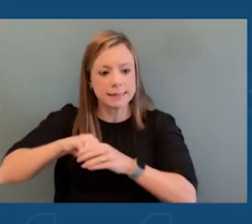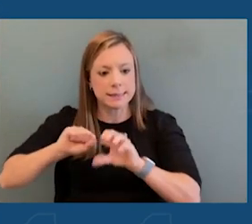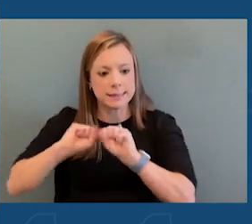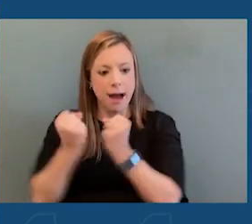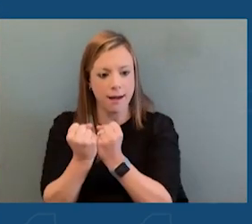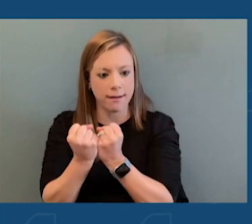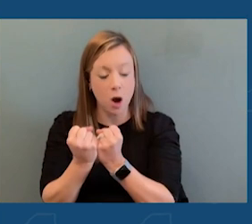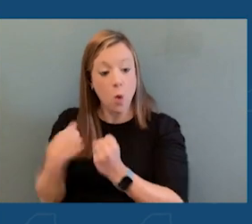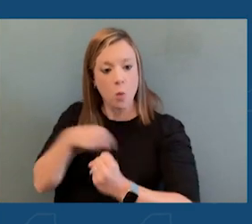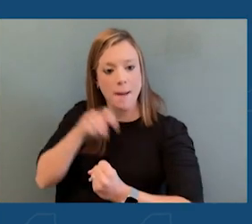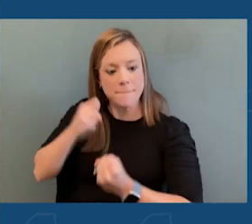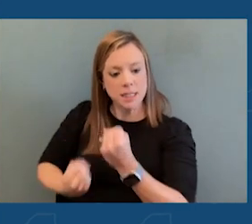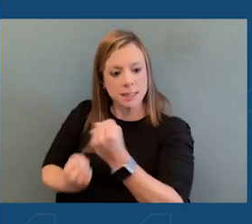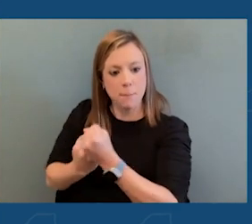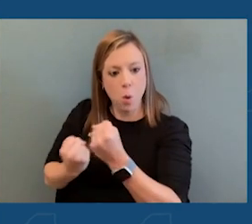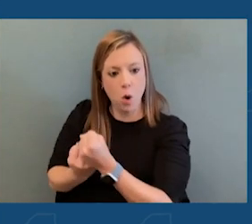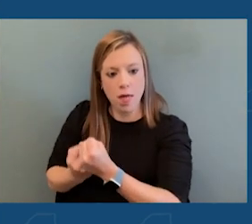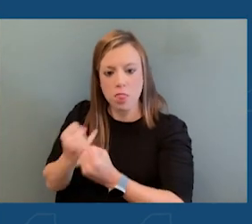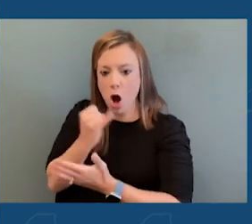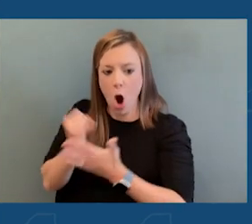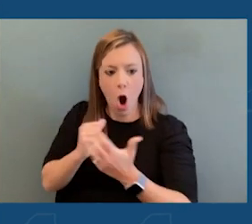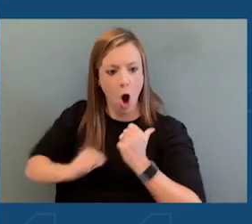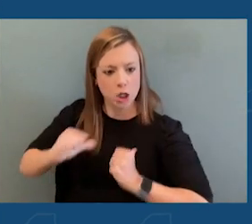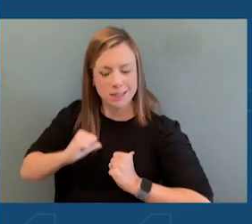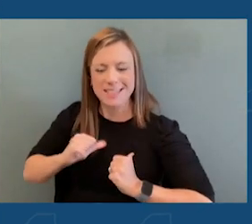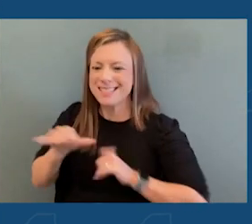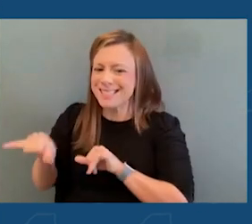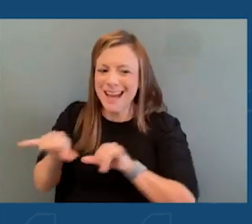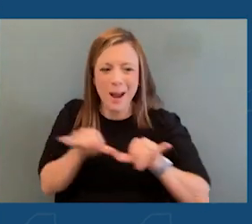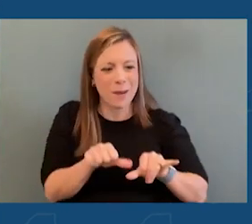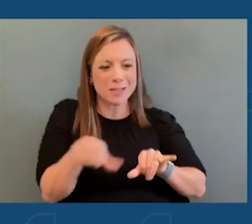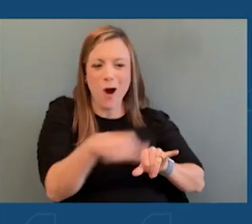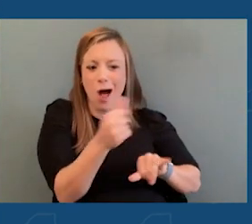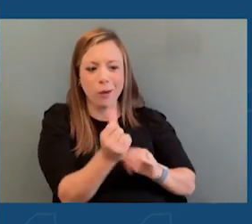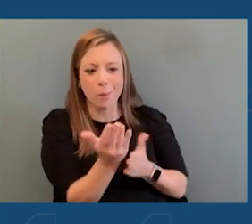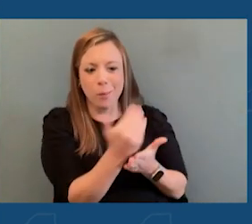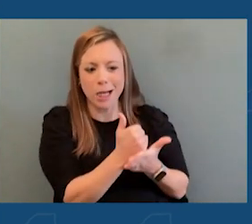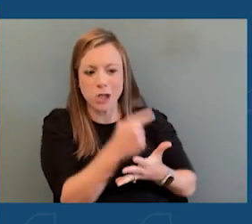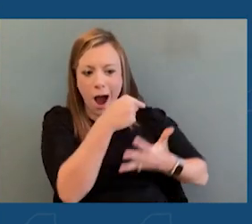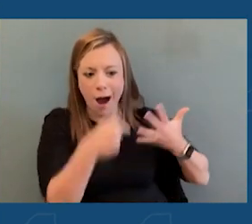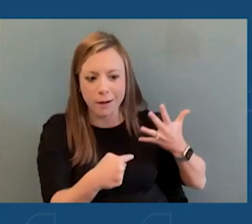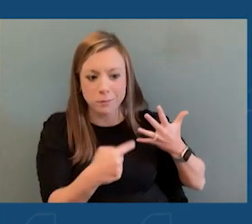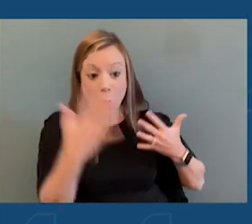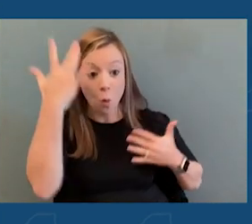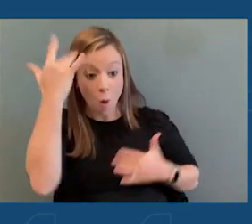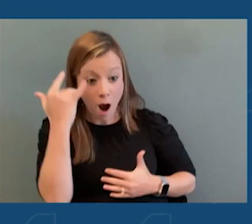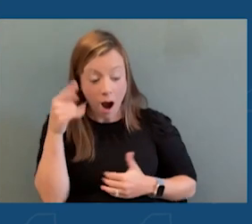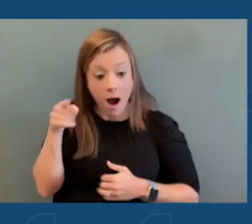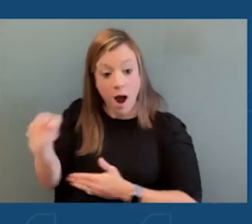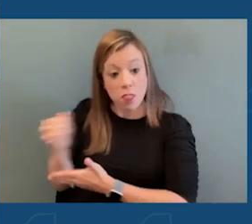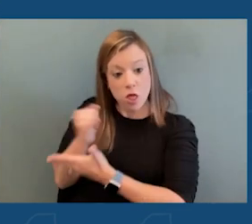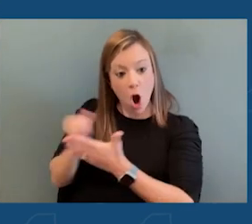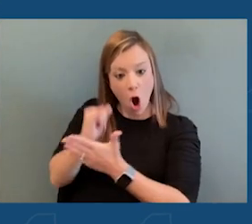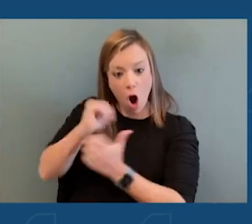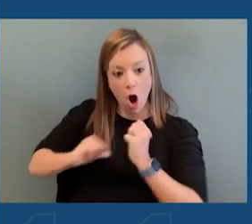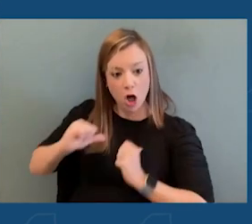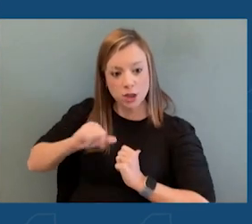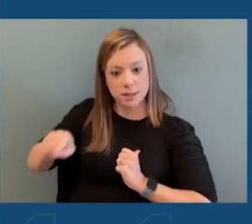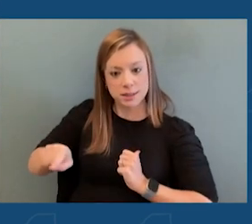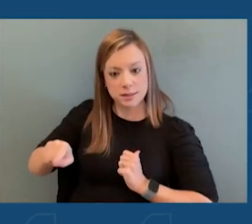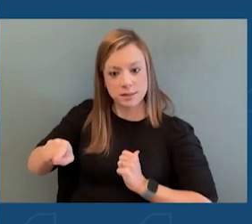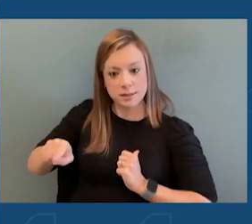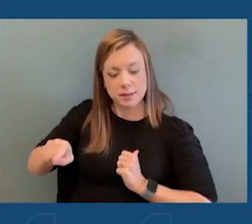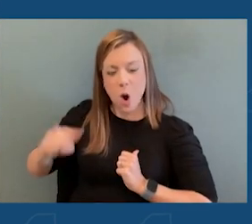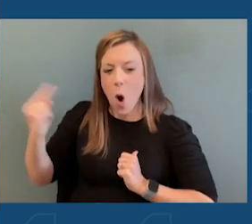any other important item in our budgets, in the things that we do. Why? Because the arts have always been that